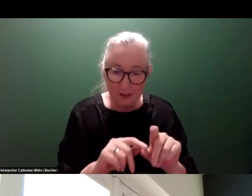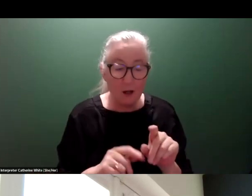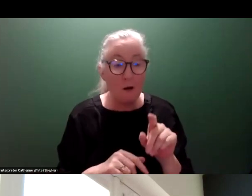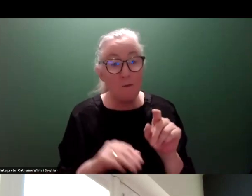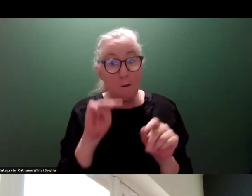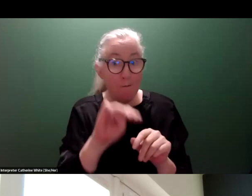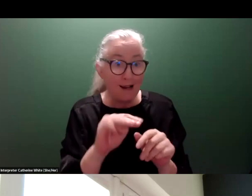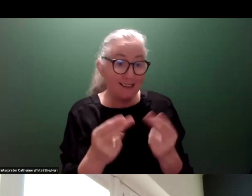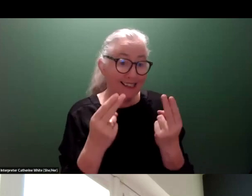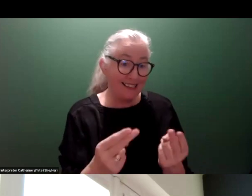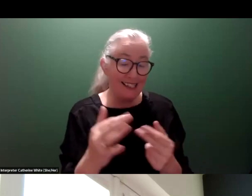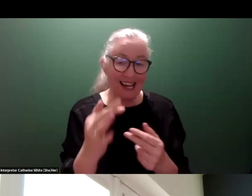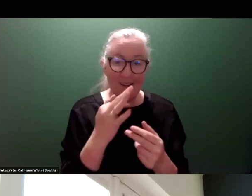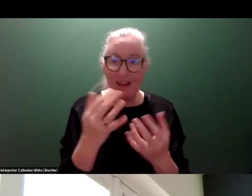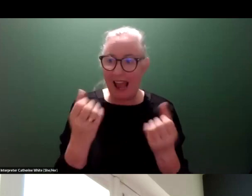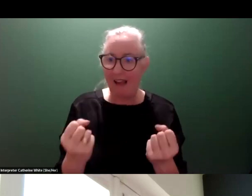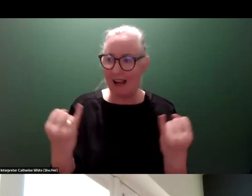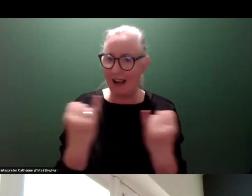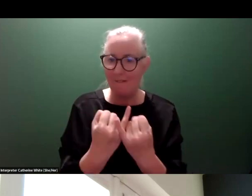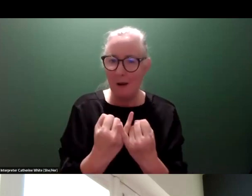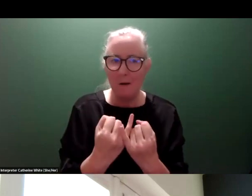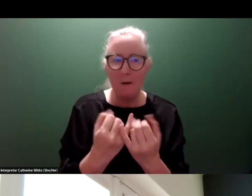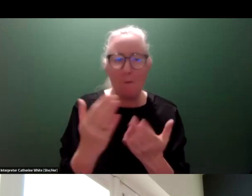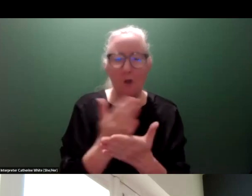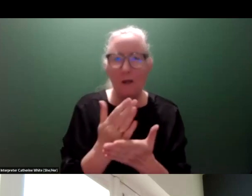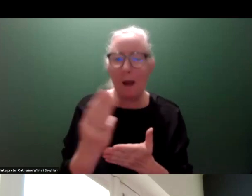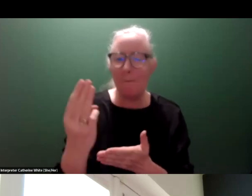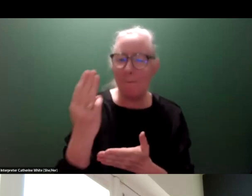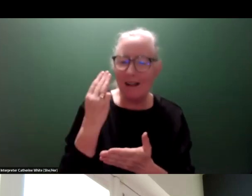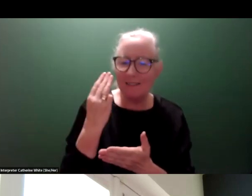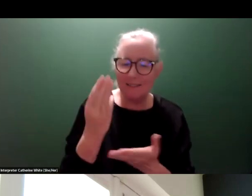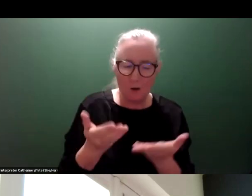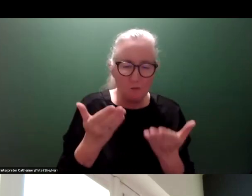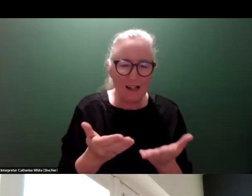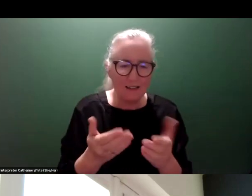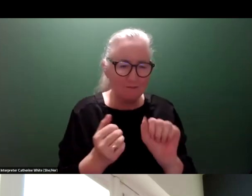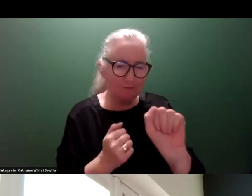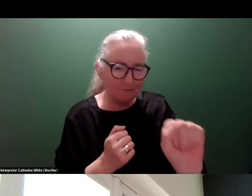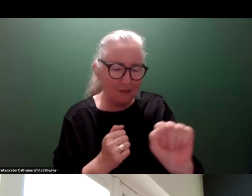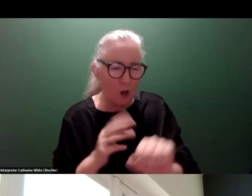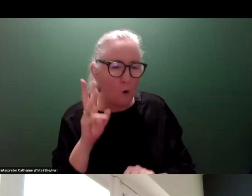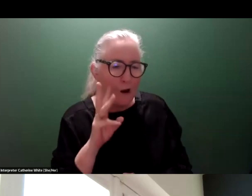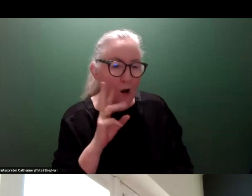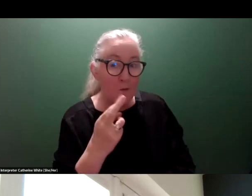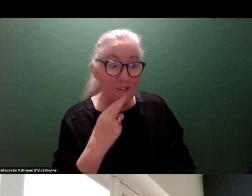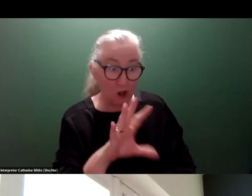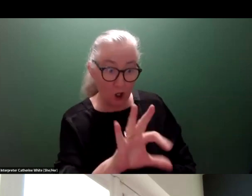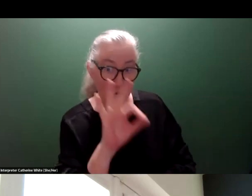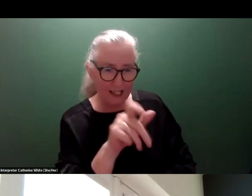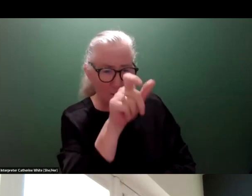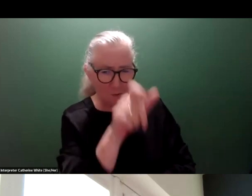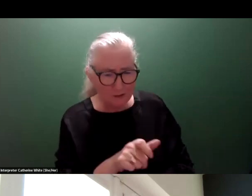be required where there's a conflict between the past and present will and preference of the person, where the choice the person is making